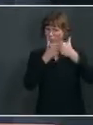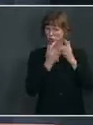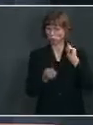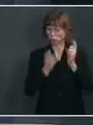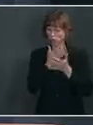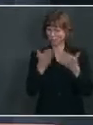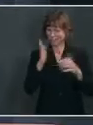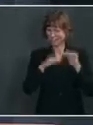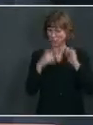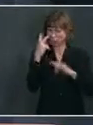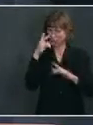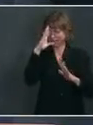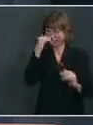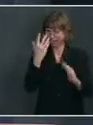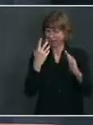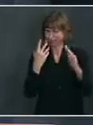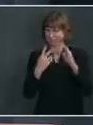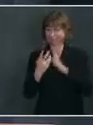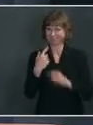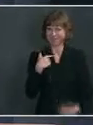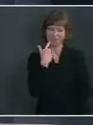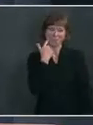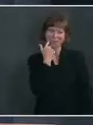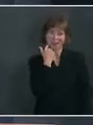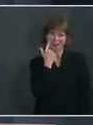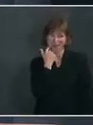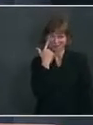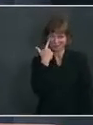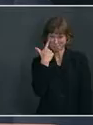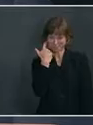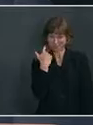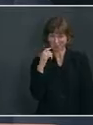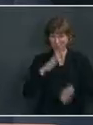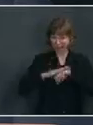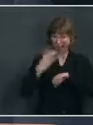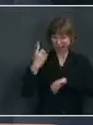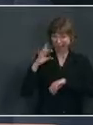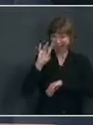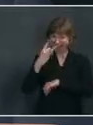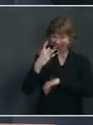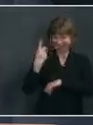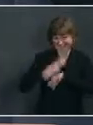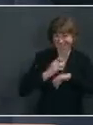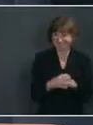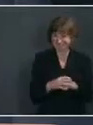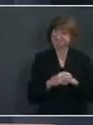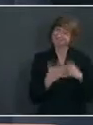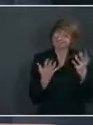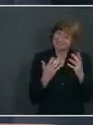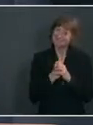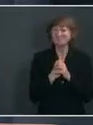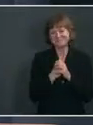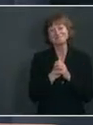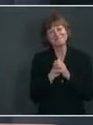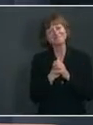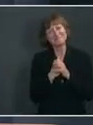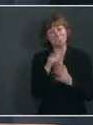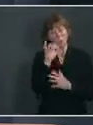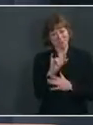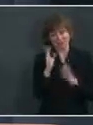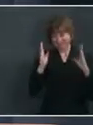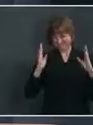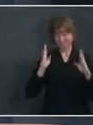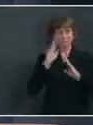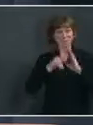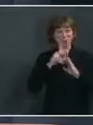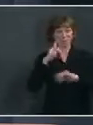I'm only laughing because we're on our eighth day here. So you know, and in that period of time, the